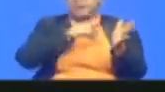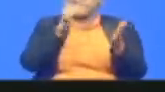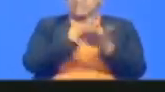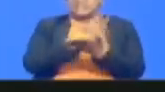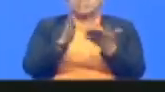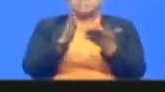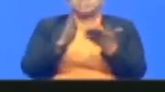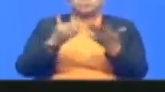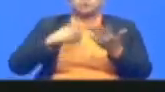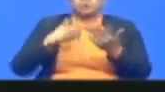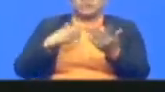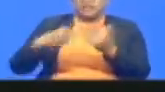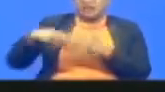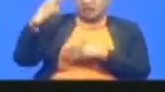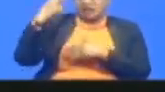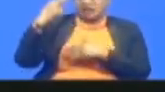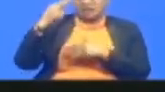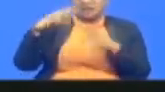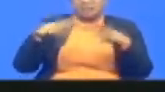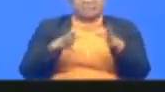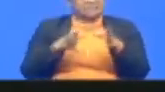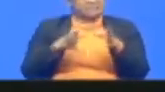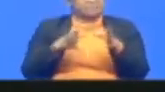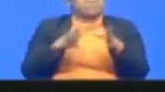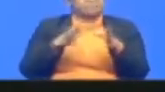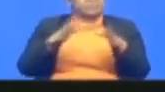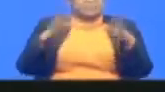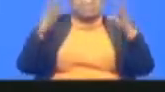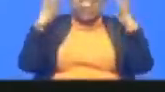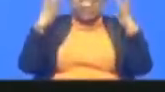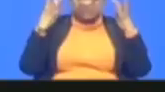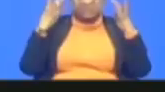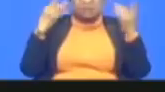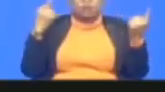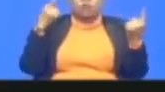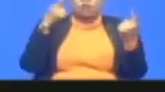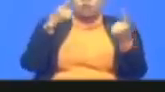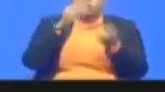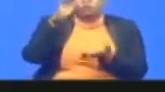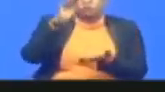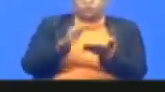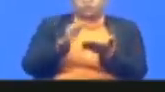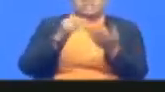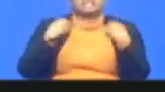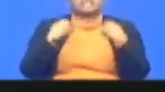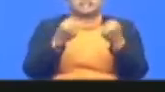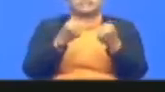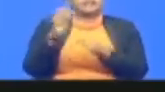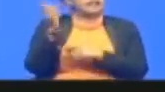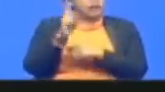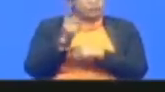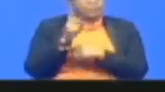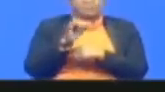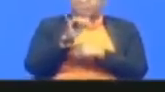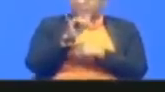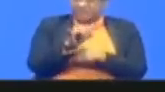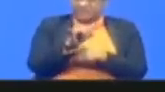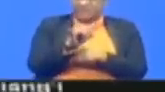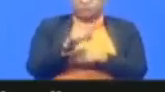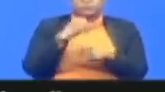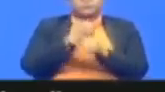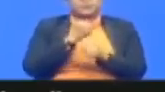64 high-capacity buses aimed at easing traffic in Nairobi. This move had already been faulted by some